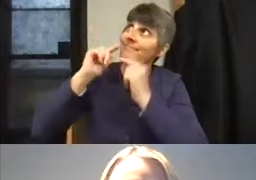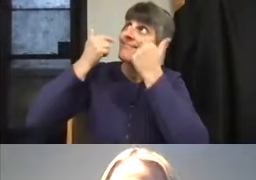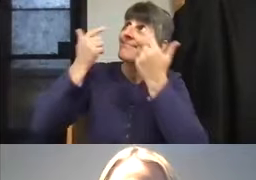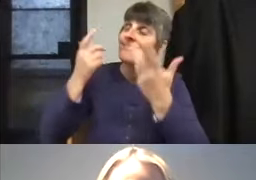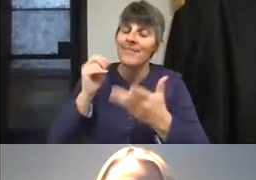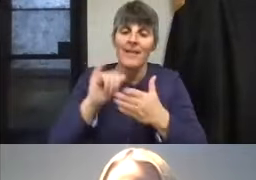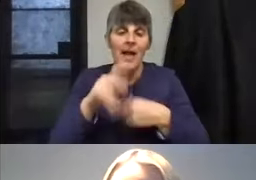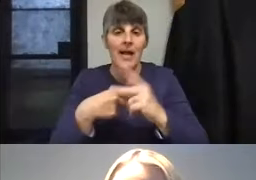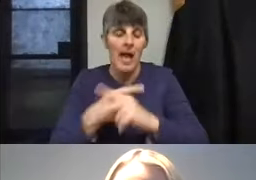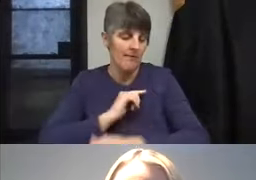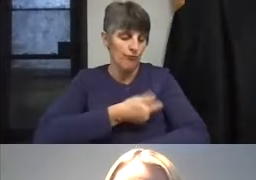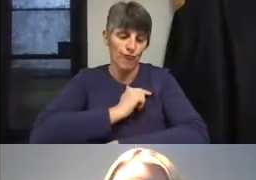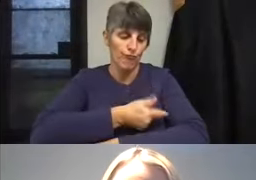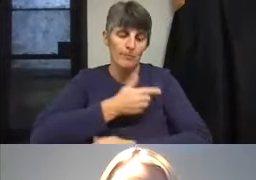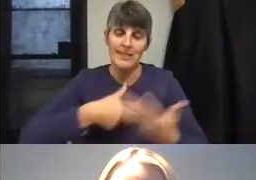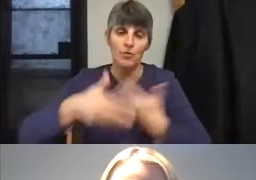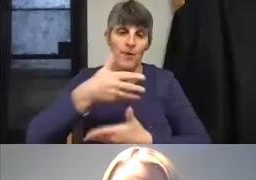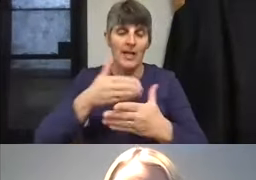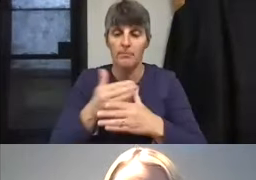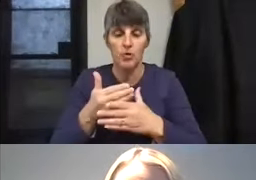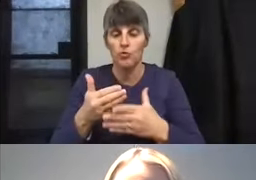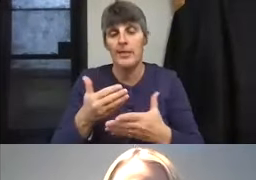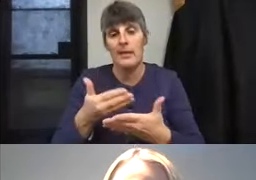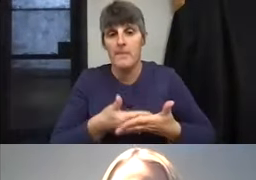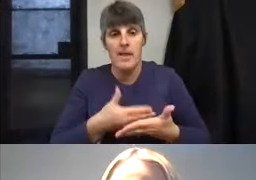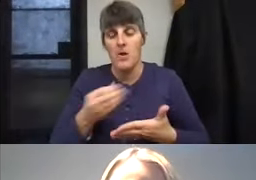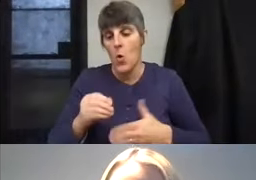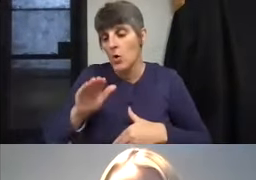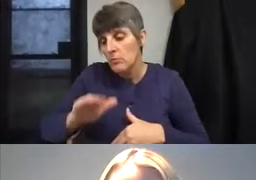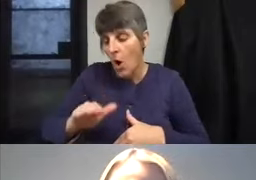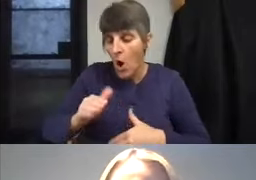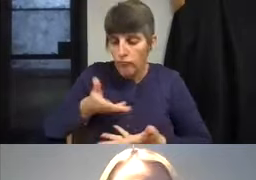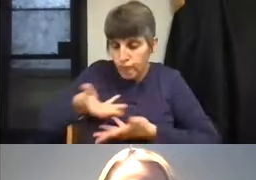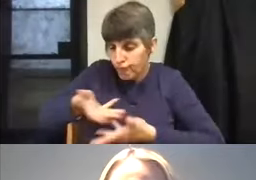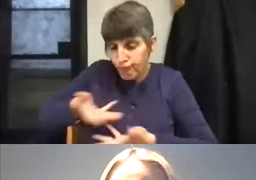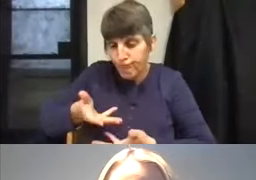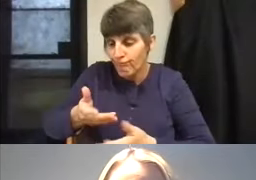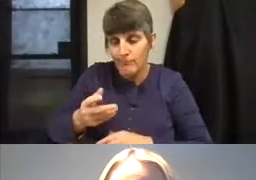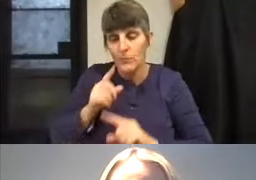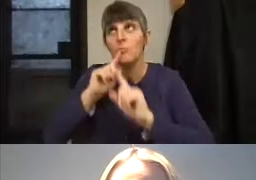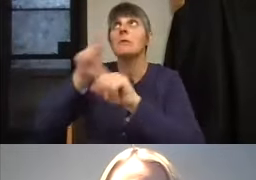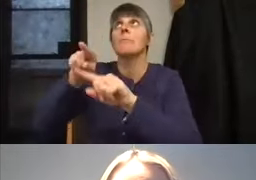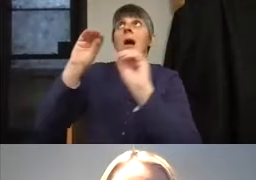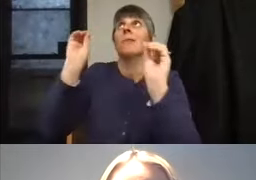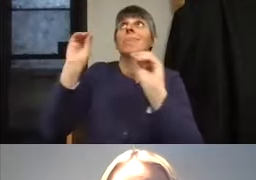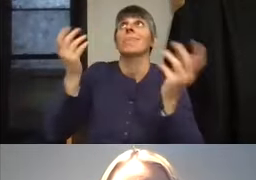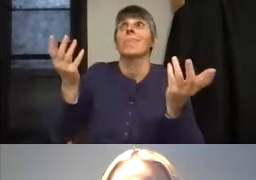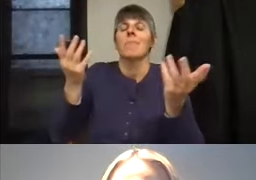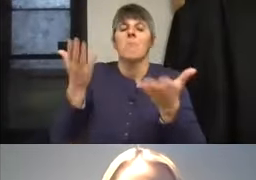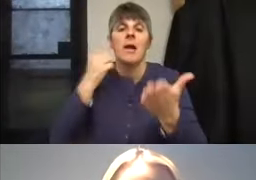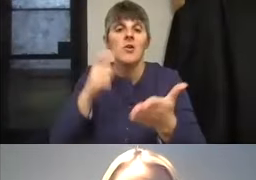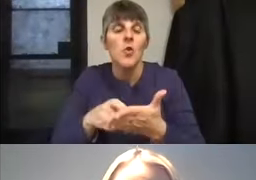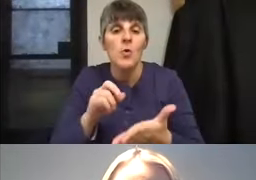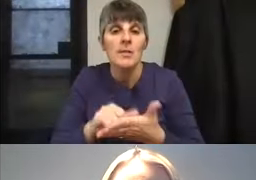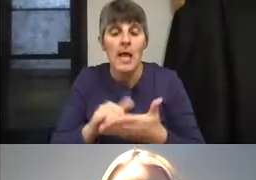or that kind of back and forth interaction between them and their baby or small child, they might notice that. They might